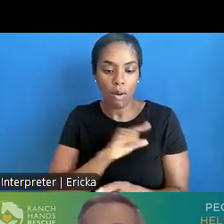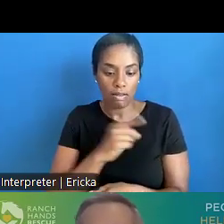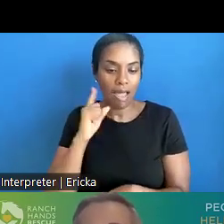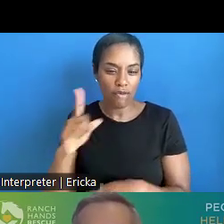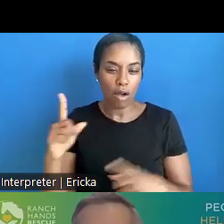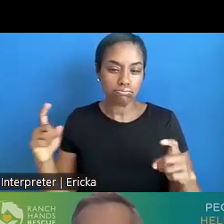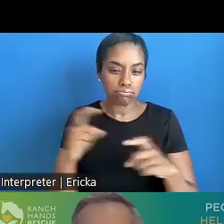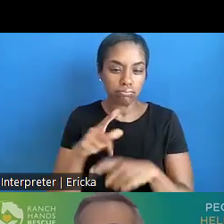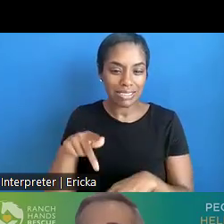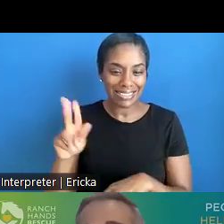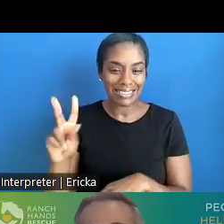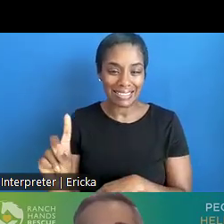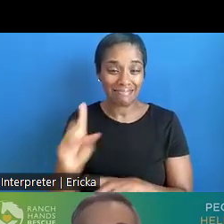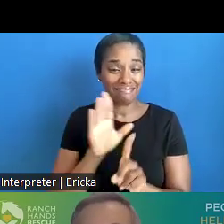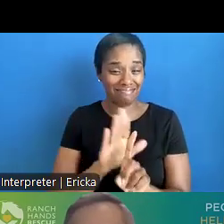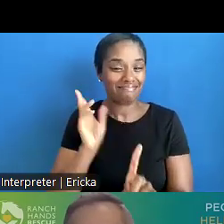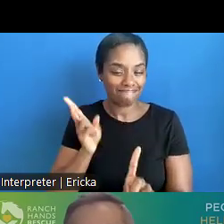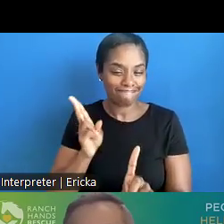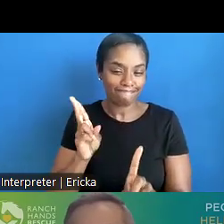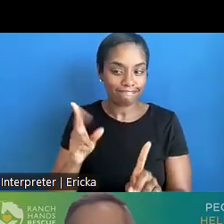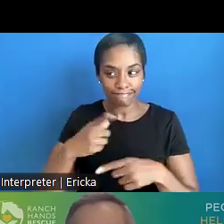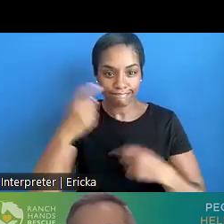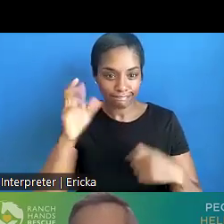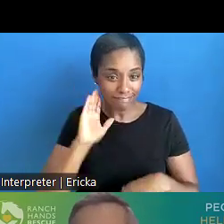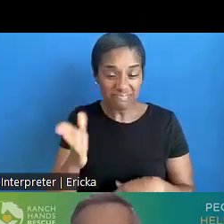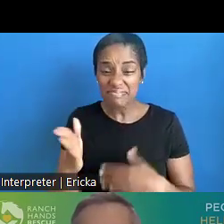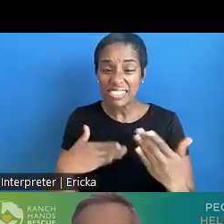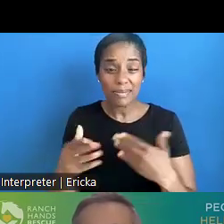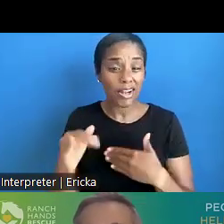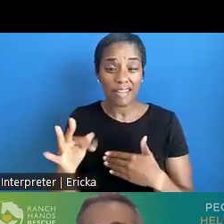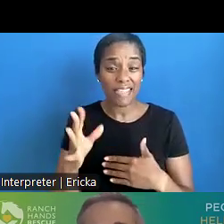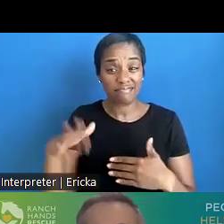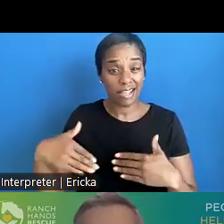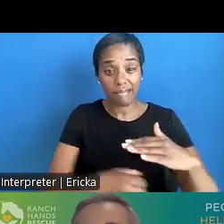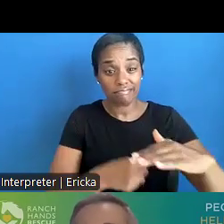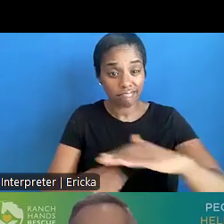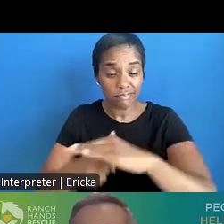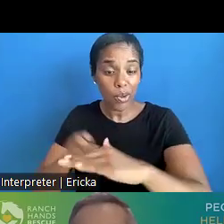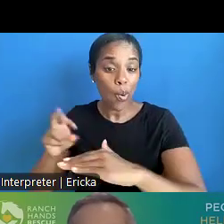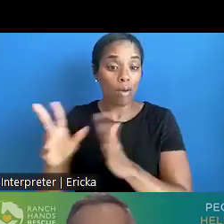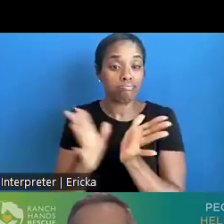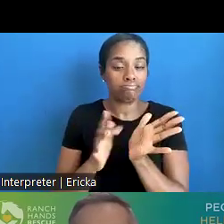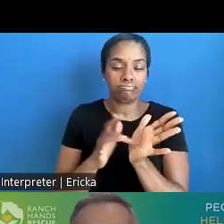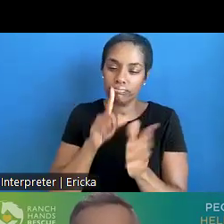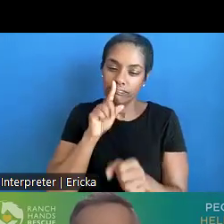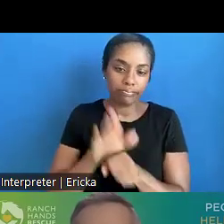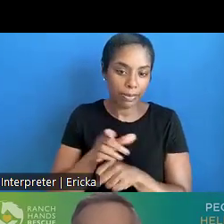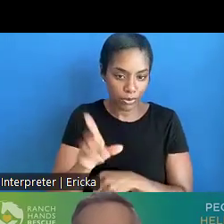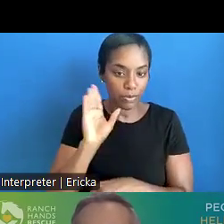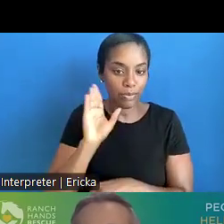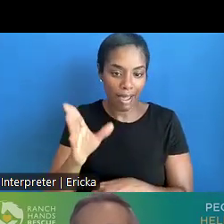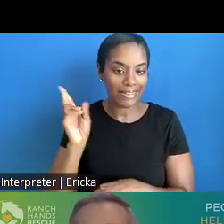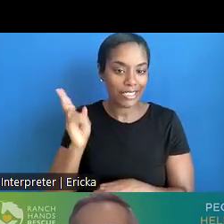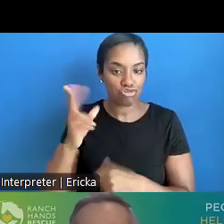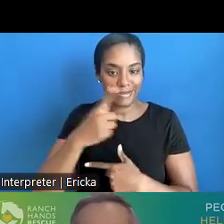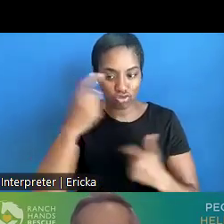have a history of trauma. Even if they haven't been trafficked or commercially exploited, I guarantee you they have a history of trauma.